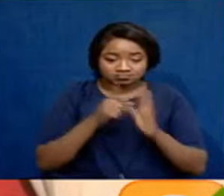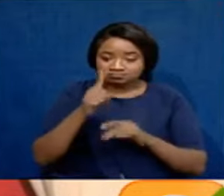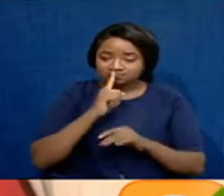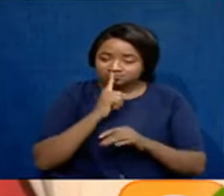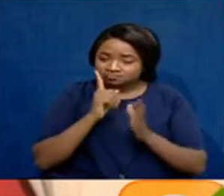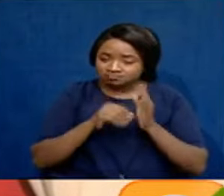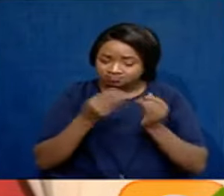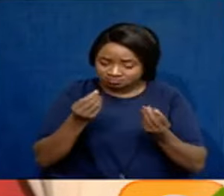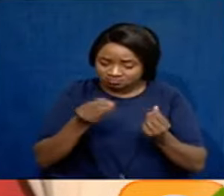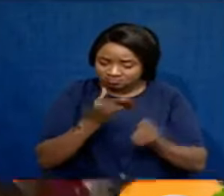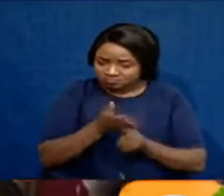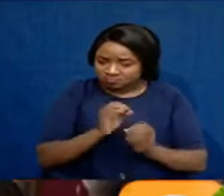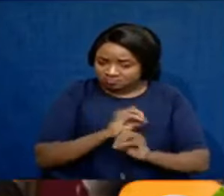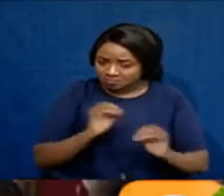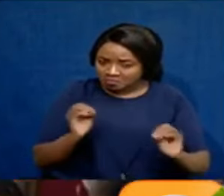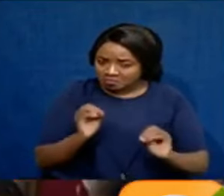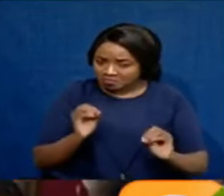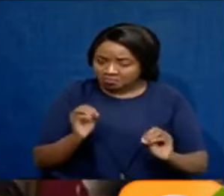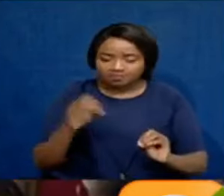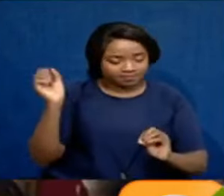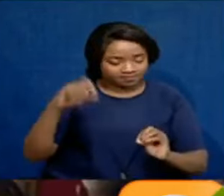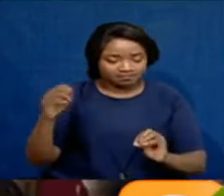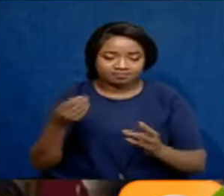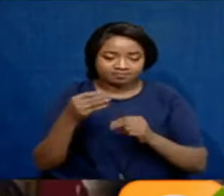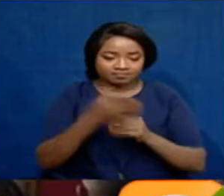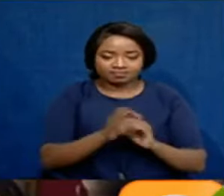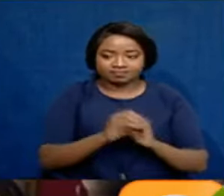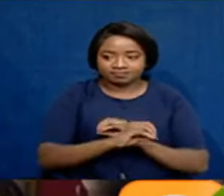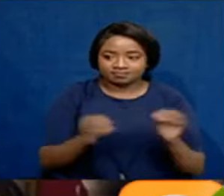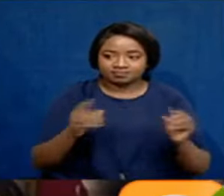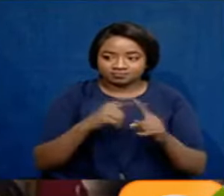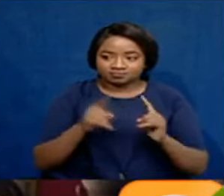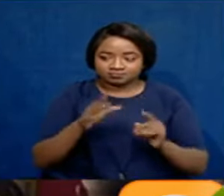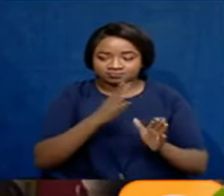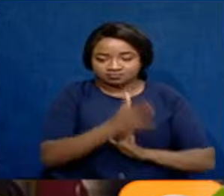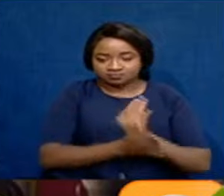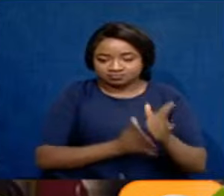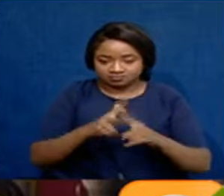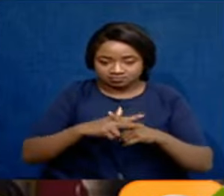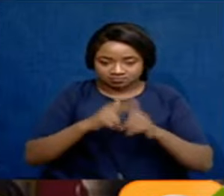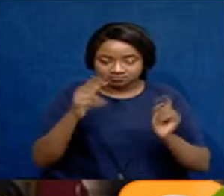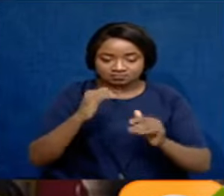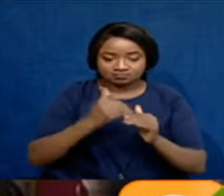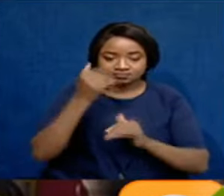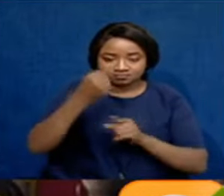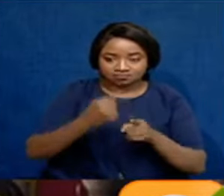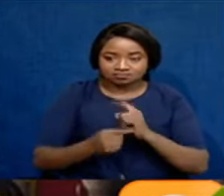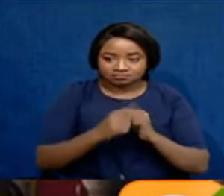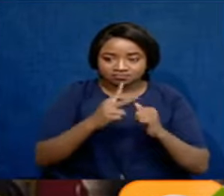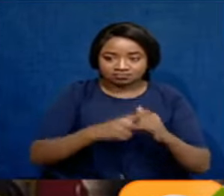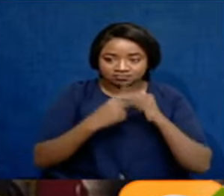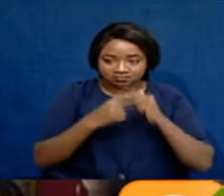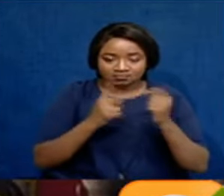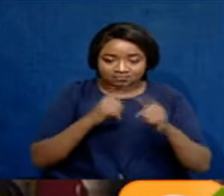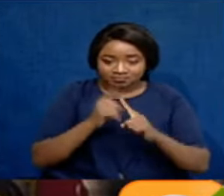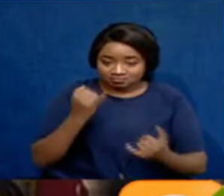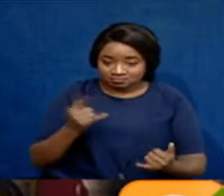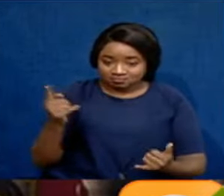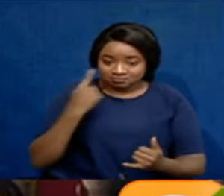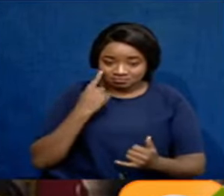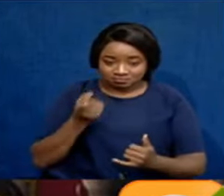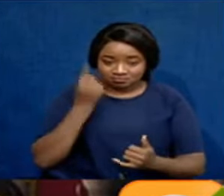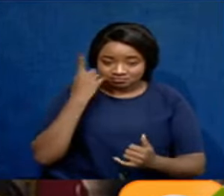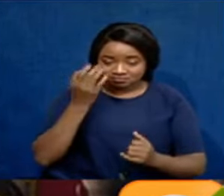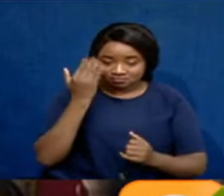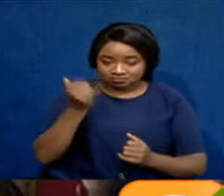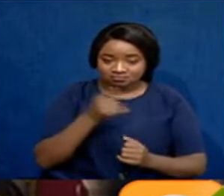available for the screening of those cancers? Yes, but it is planned to start from next year, July. You know, you can understand why perhaps Dr. Kimani